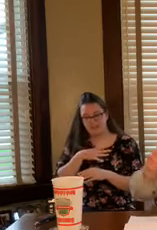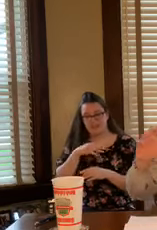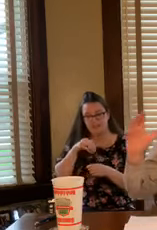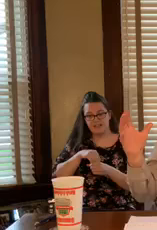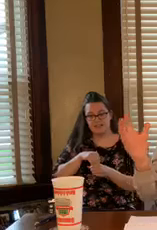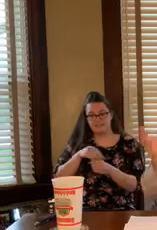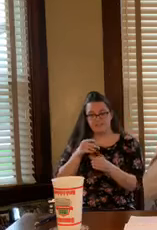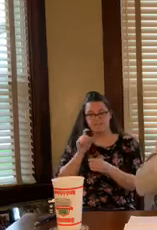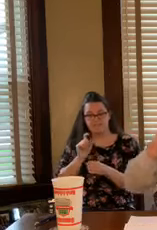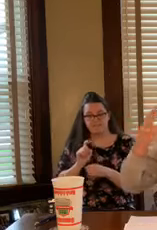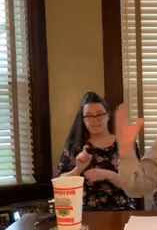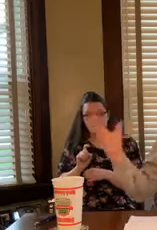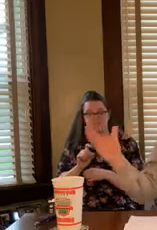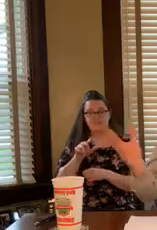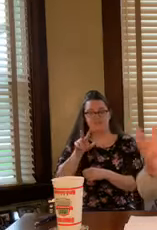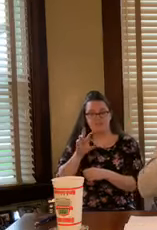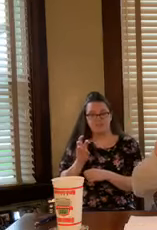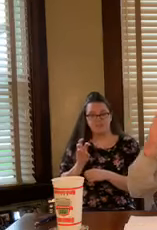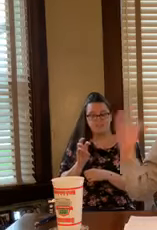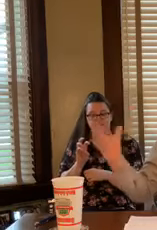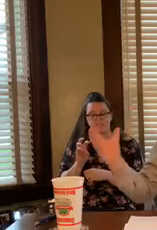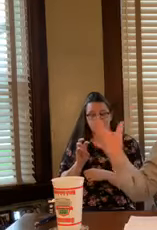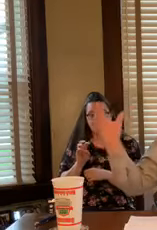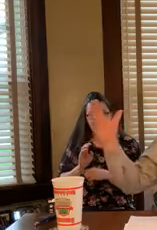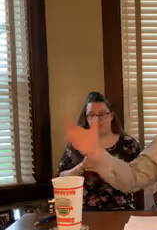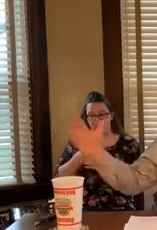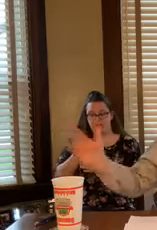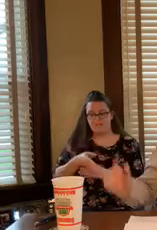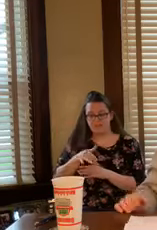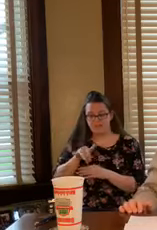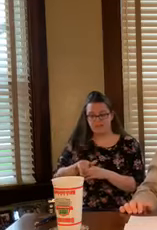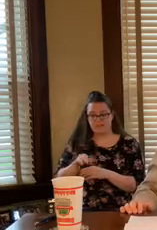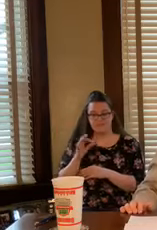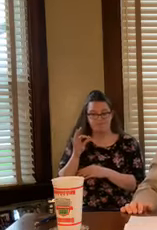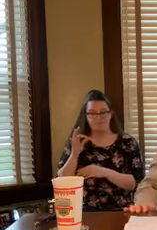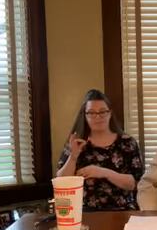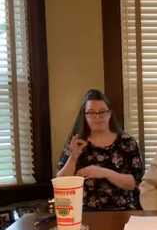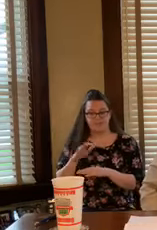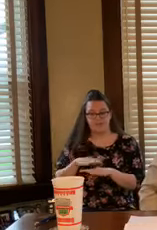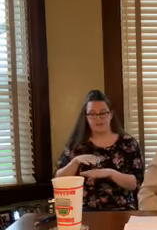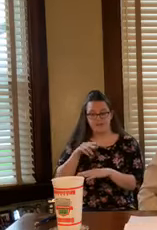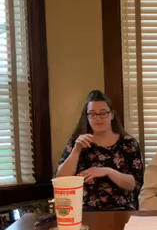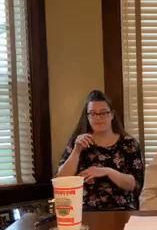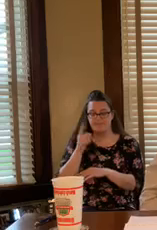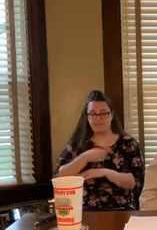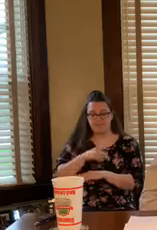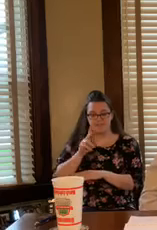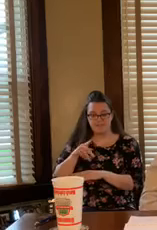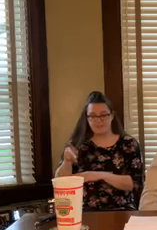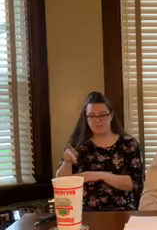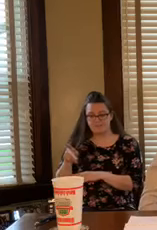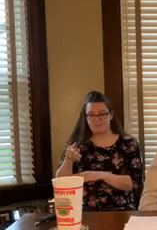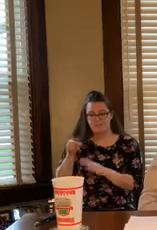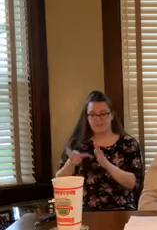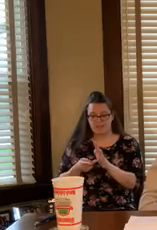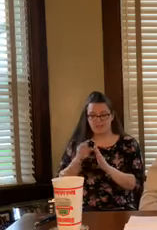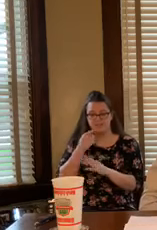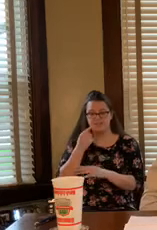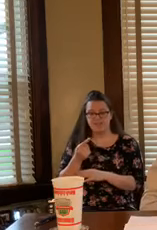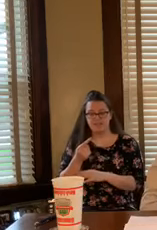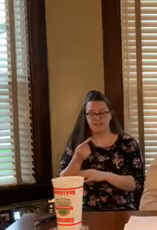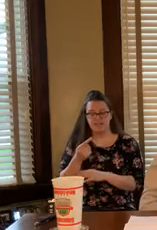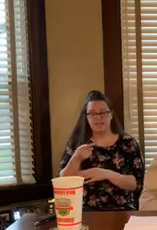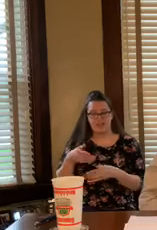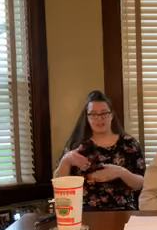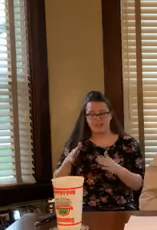says. At the end of his sermon, or whatever you would call it, on the day of Pentecost, Peter says this, therefore, let